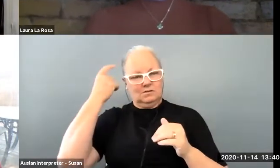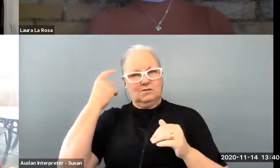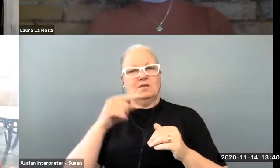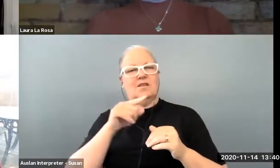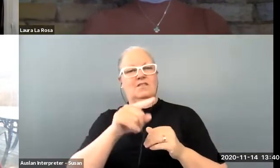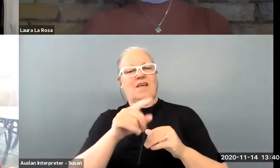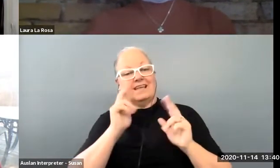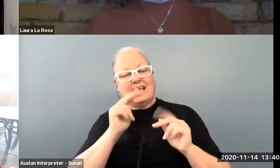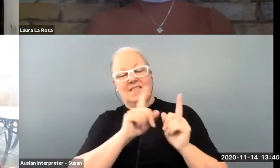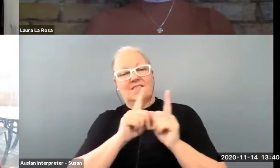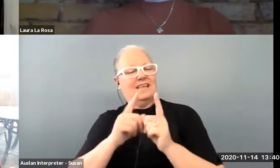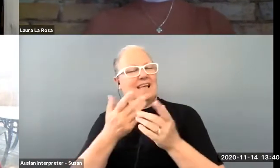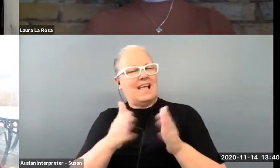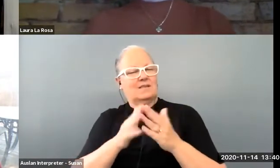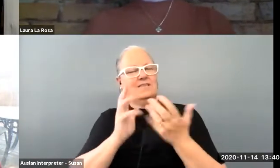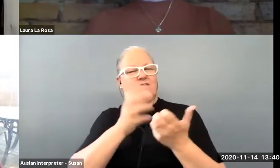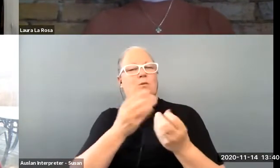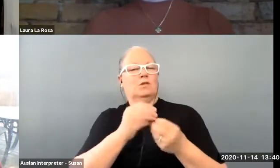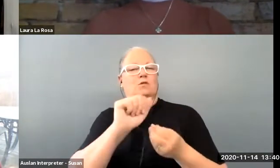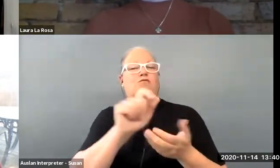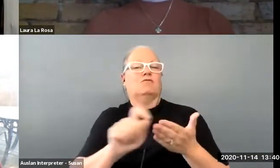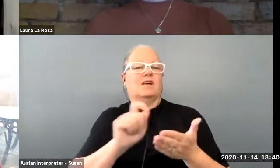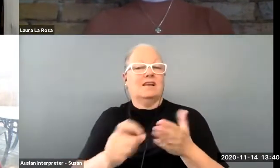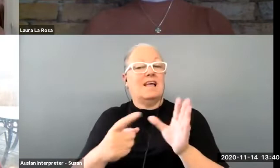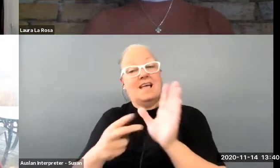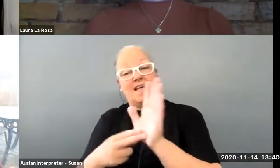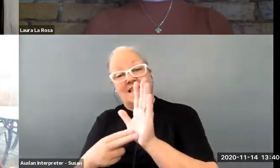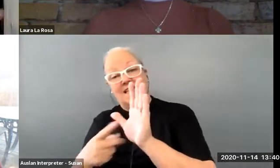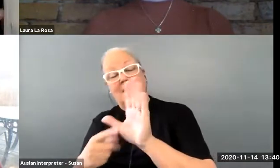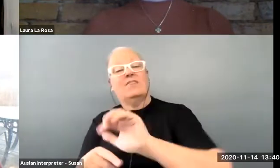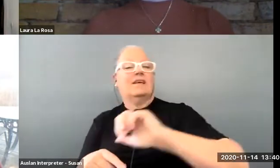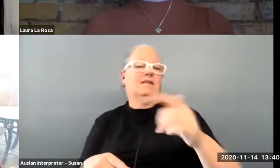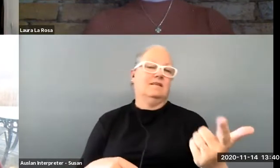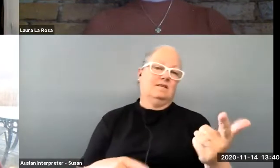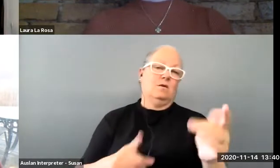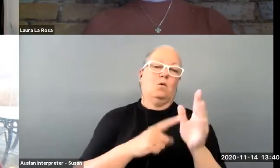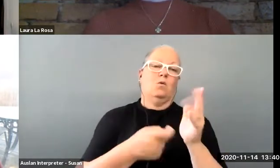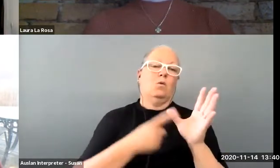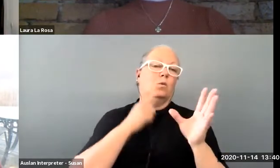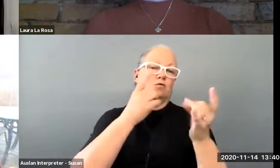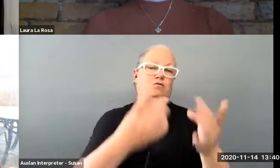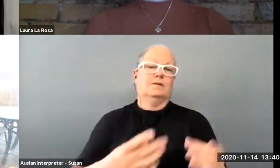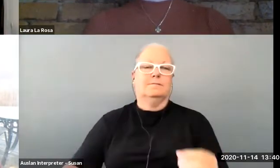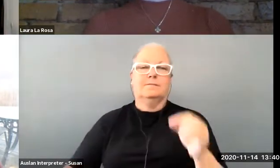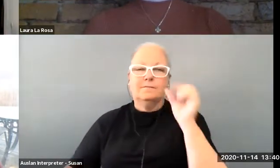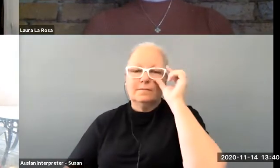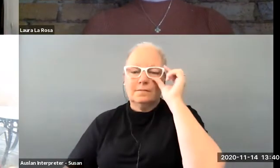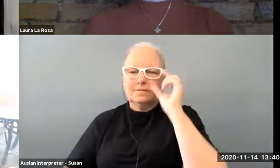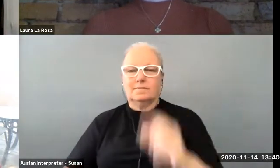So, Anna, if you could take this question first, and then Laura, if you just jump in whenever you're ready, please.